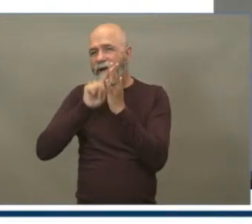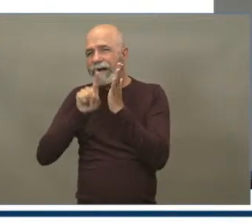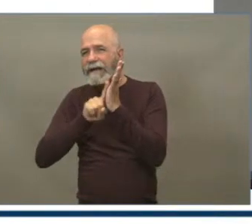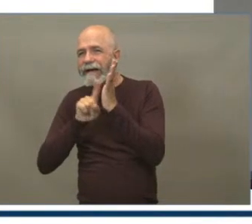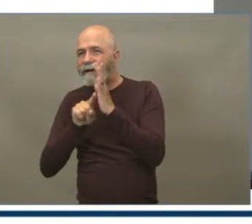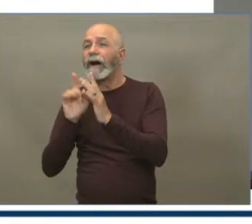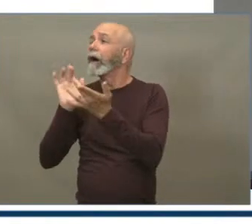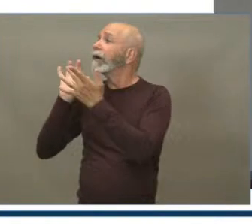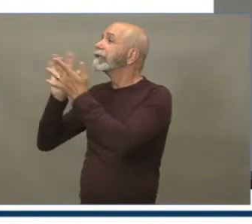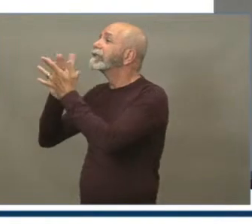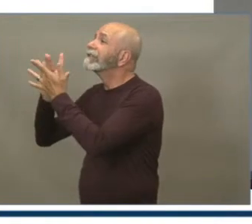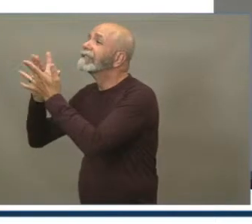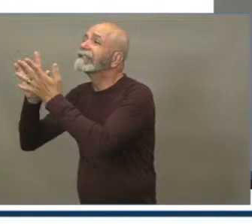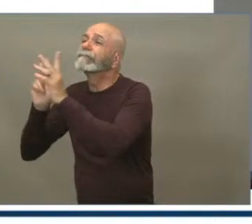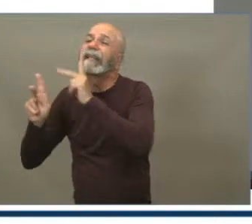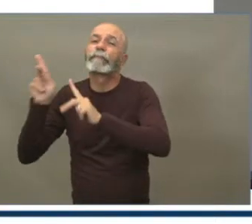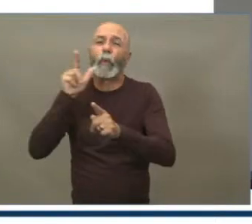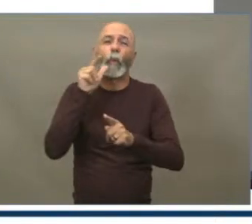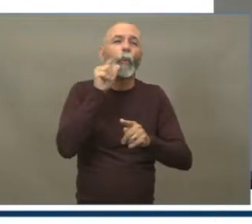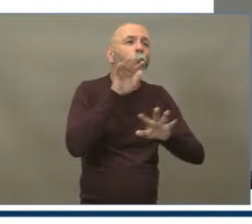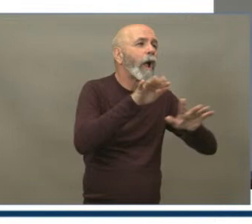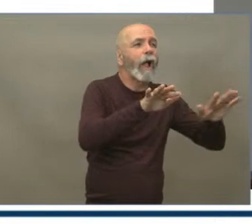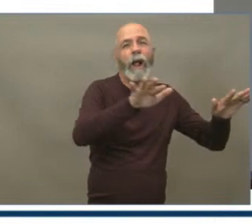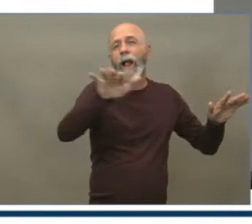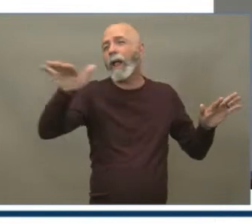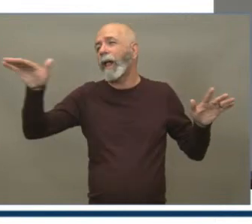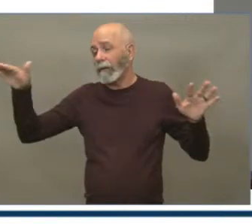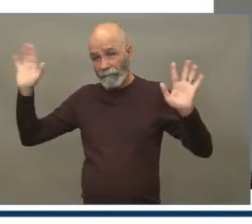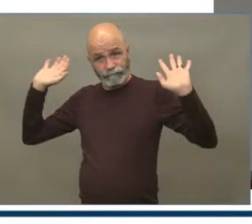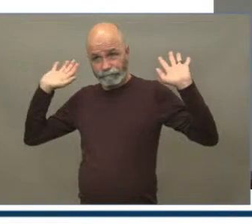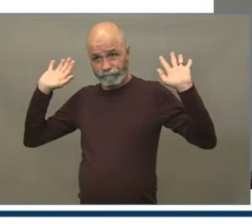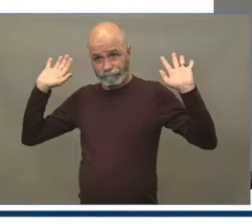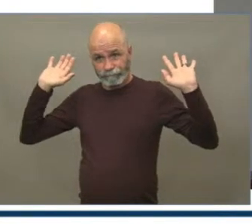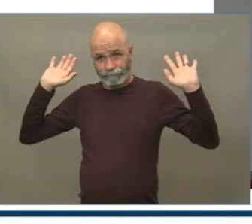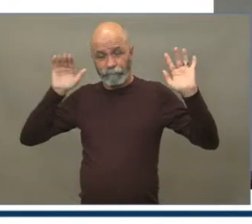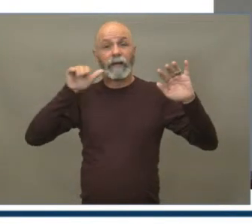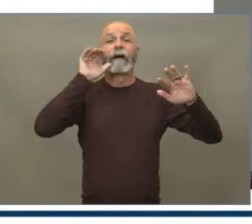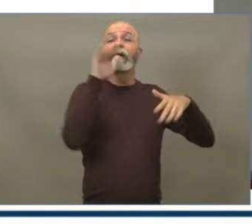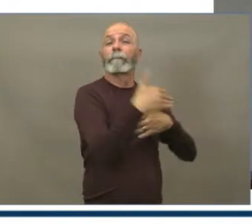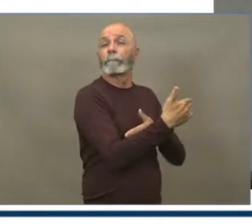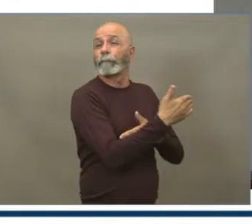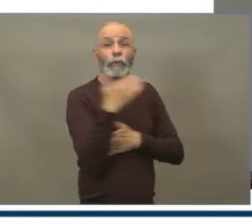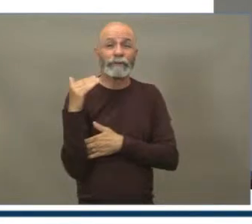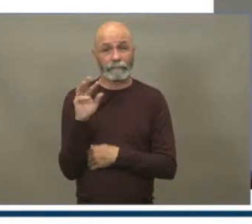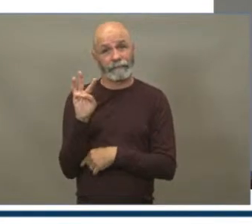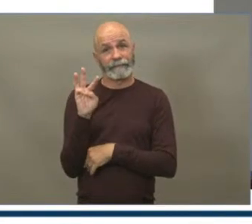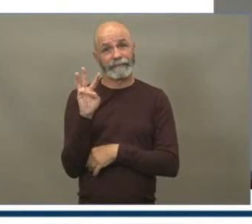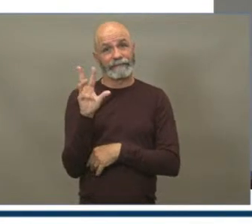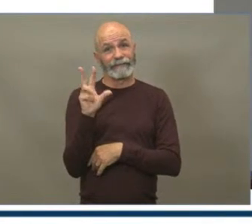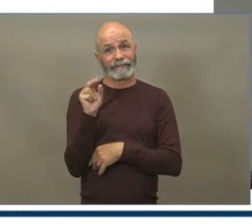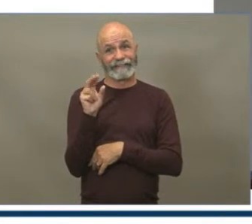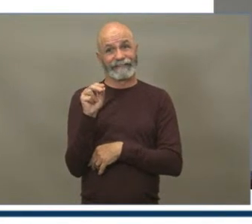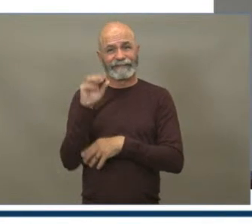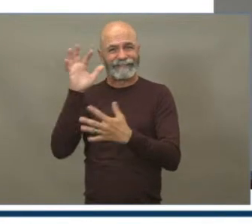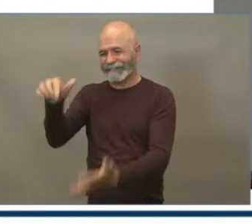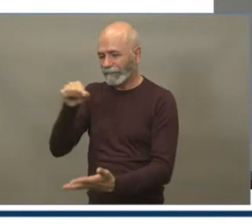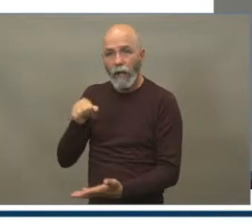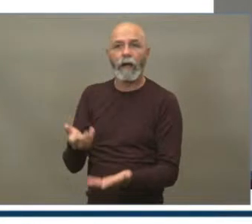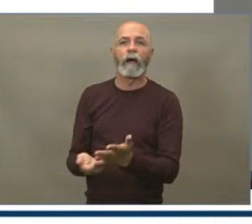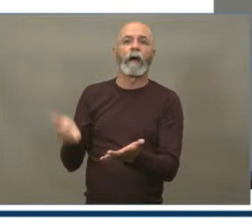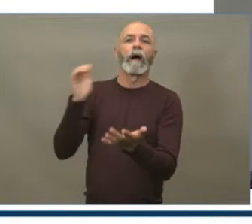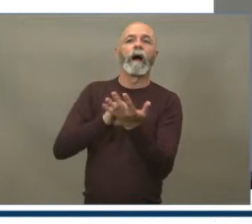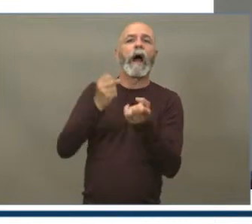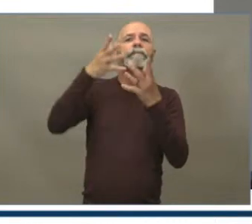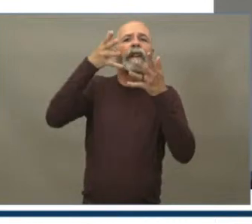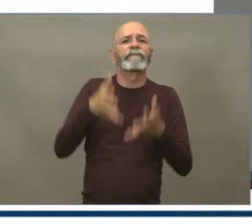gets confirmed, and then that's the number at 6:30 every morning is our cutoff. We pull how many positive cases were